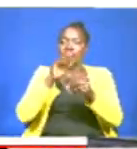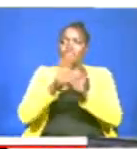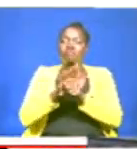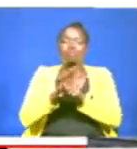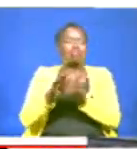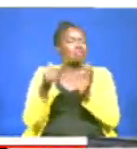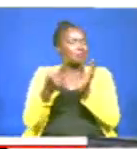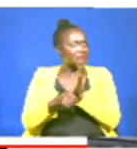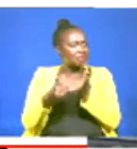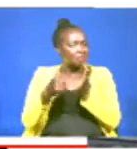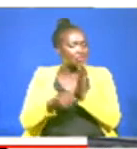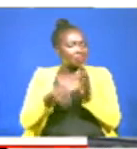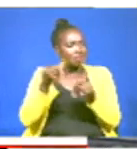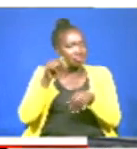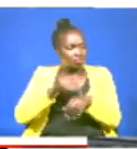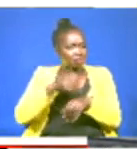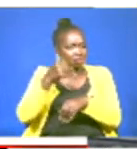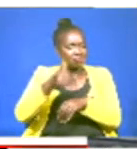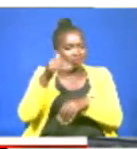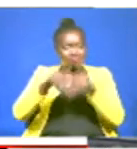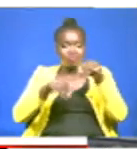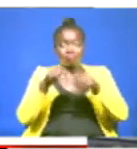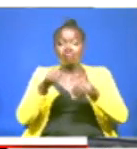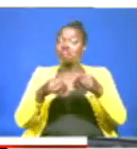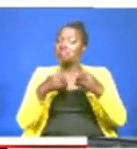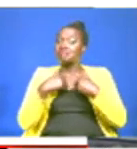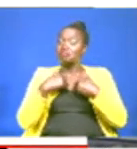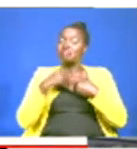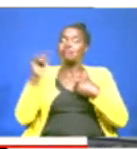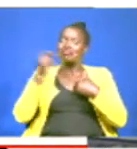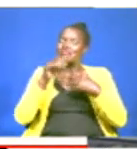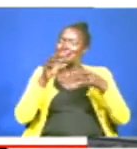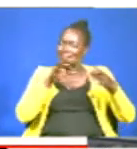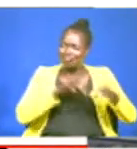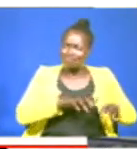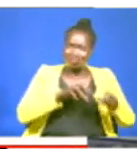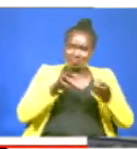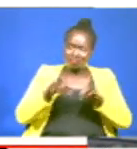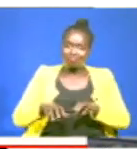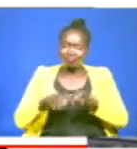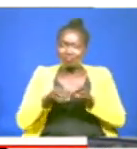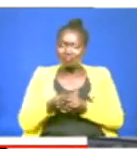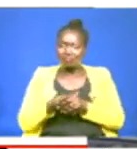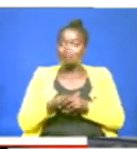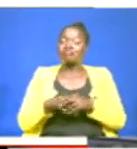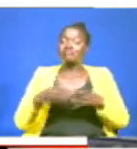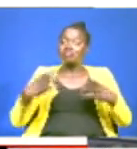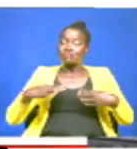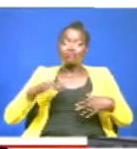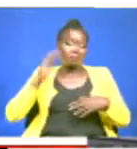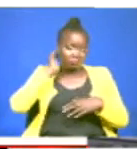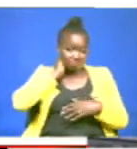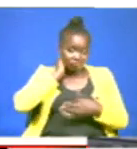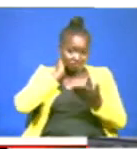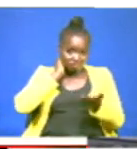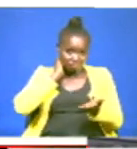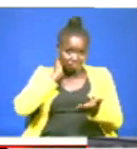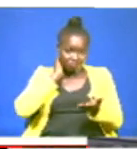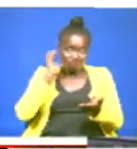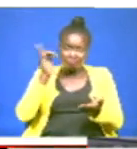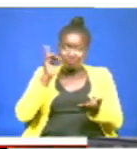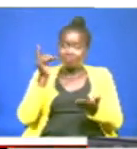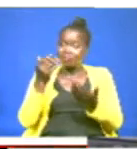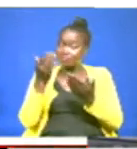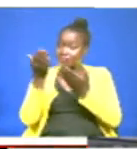mashida kila wakati kuna uchaguzi. Wakenya wanaumia, watu wa Murang'a ambao wako Nairobi biashara